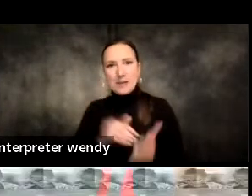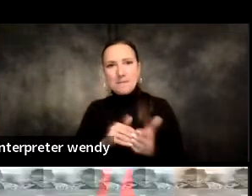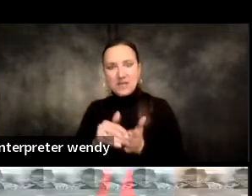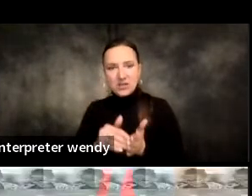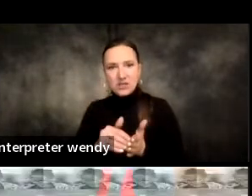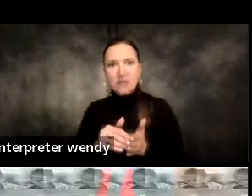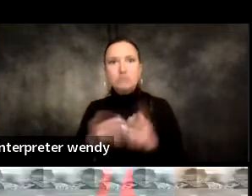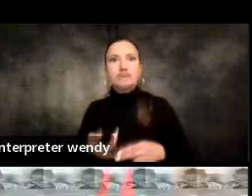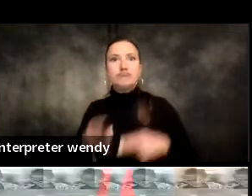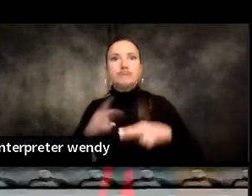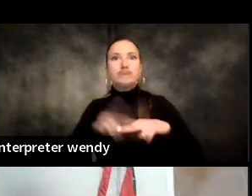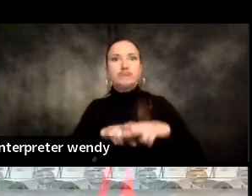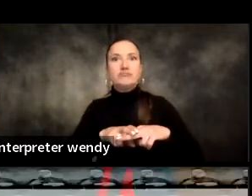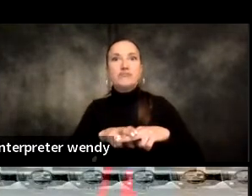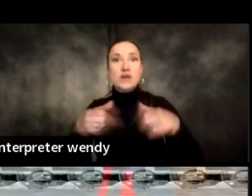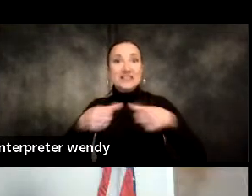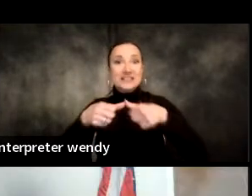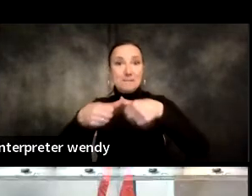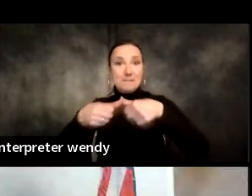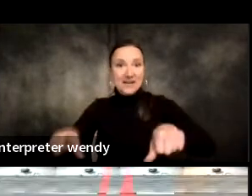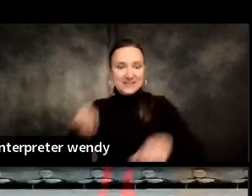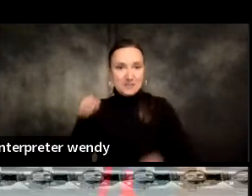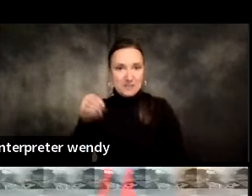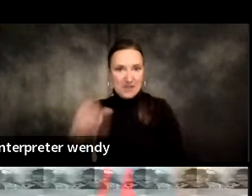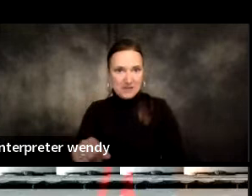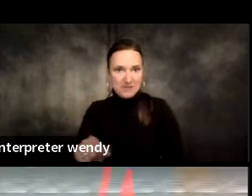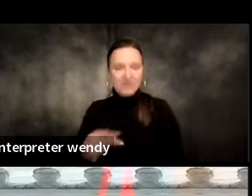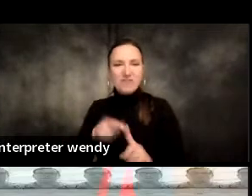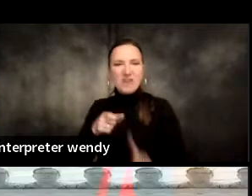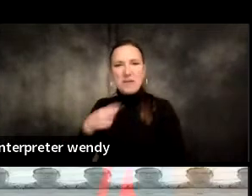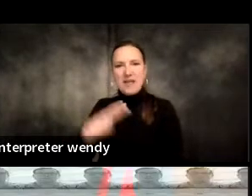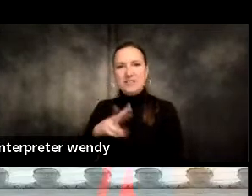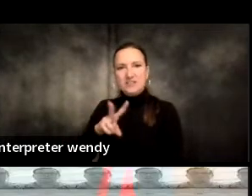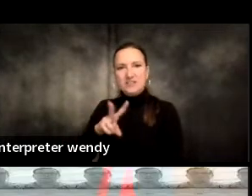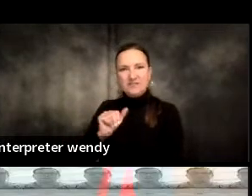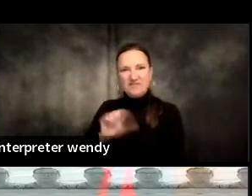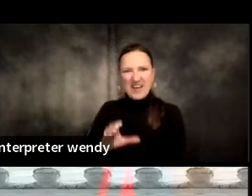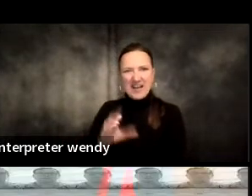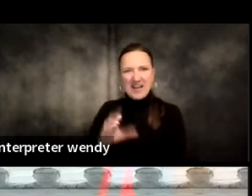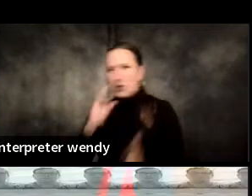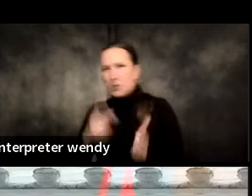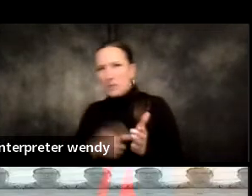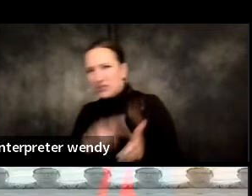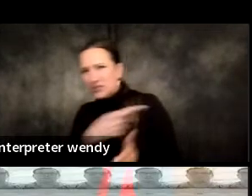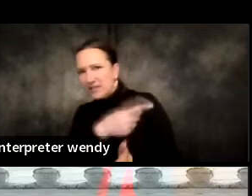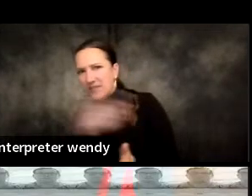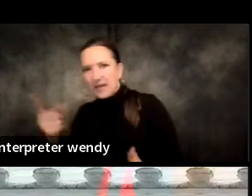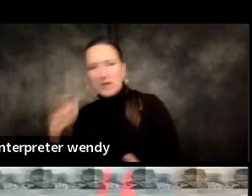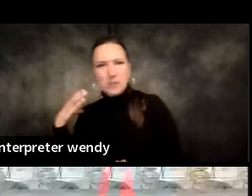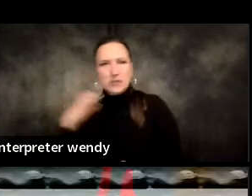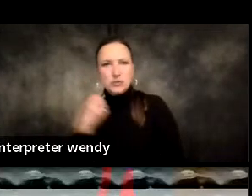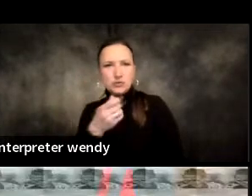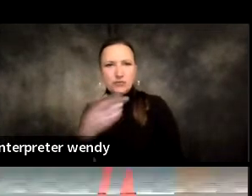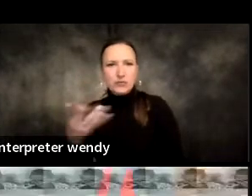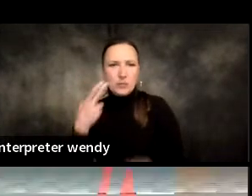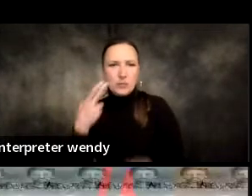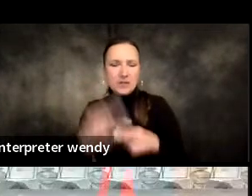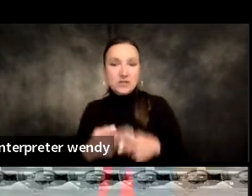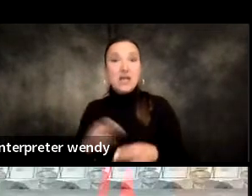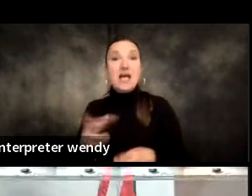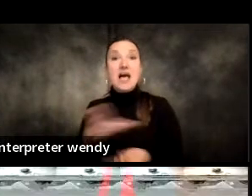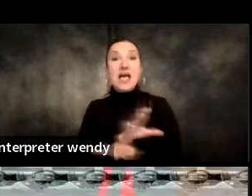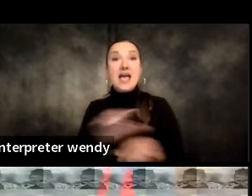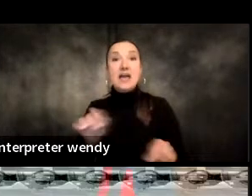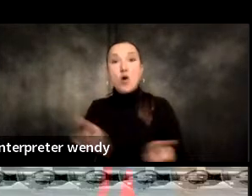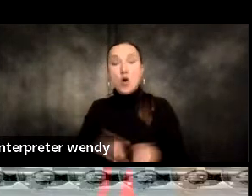available down payment assistance through HPAP. I know that was something that was mentioned by several commissioners, and also in addition,